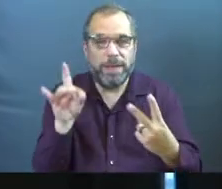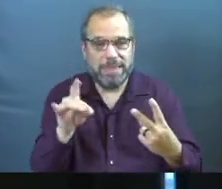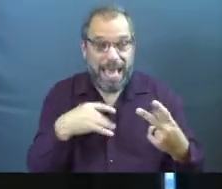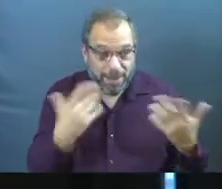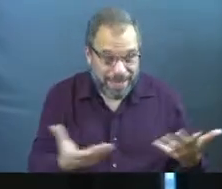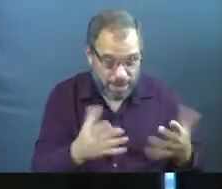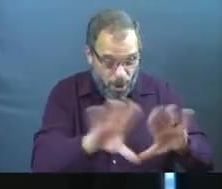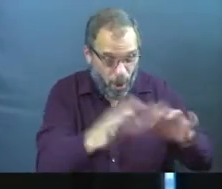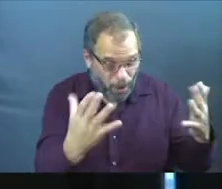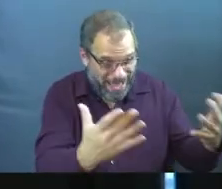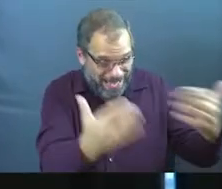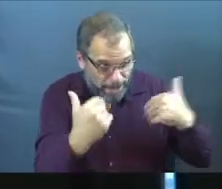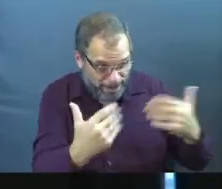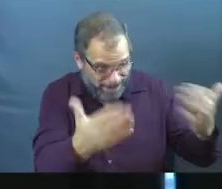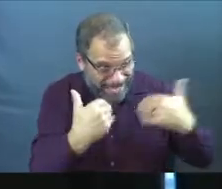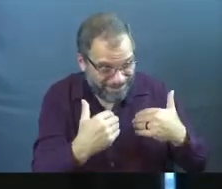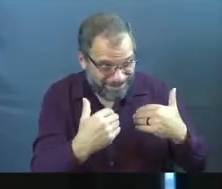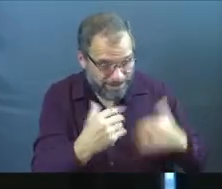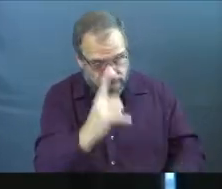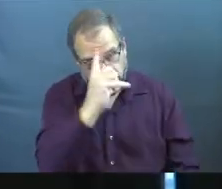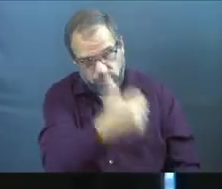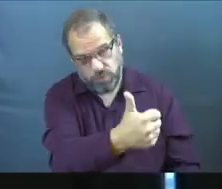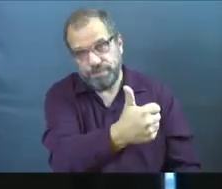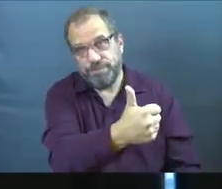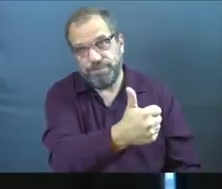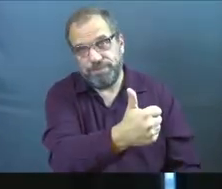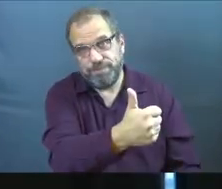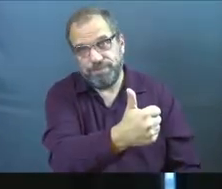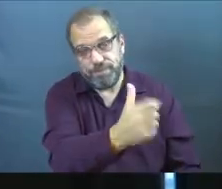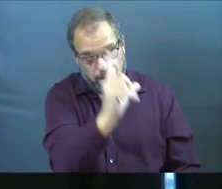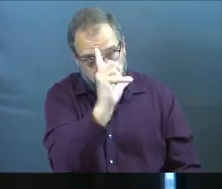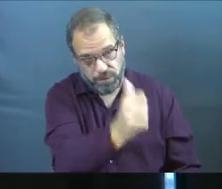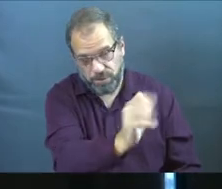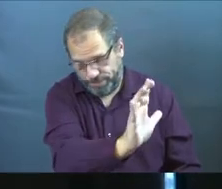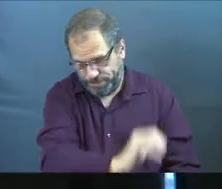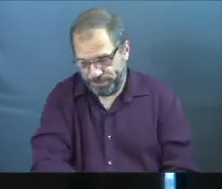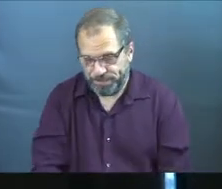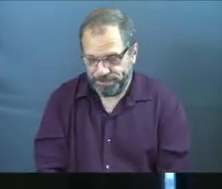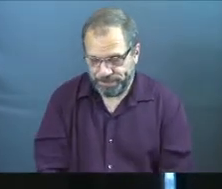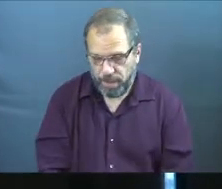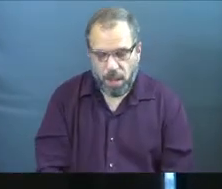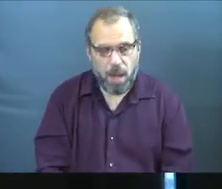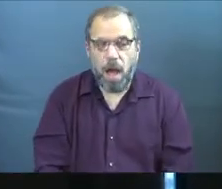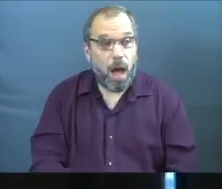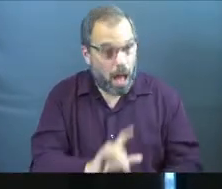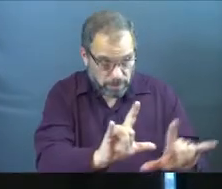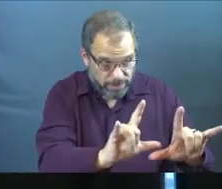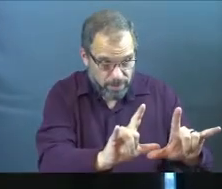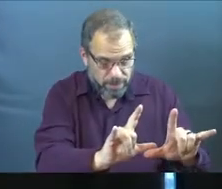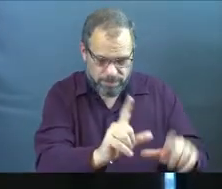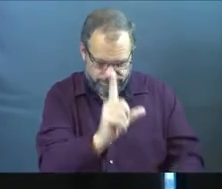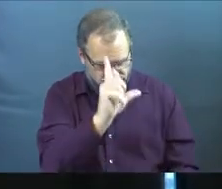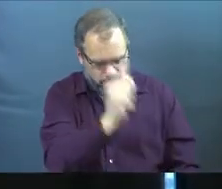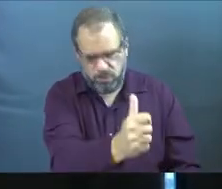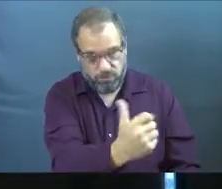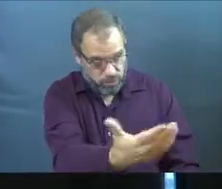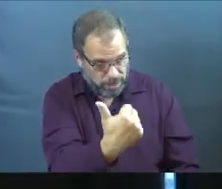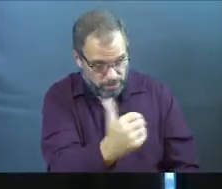I'm here and the door is open. You can come on in, but you don't have to. No matter what, I'll love you, but you don't have